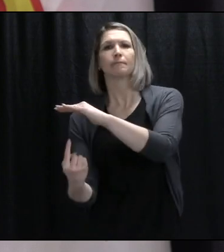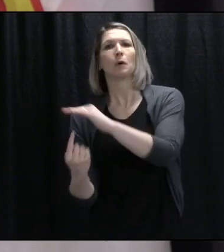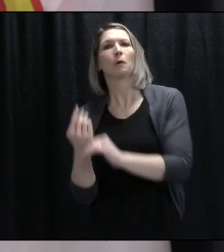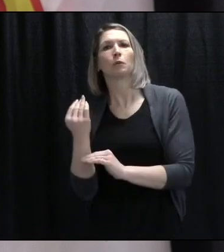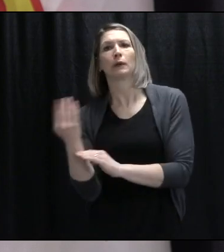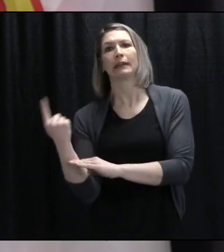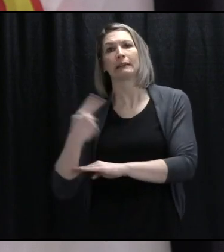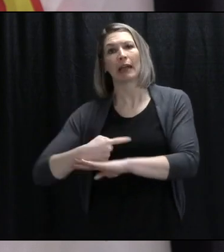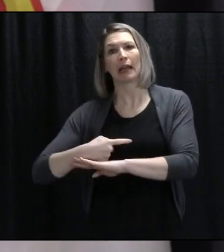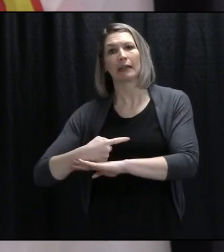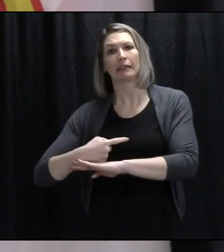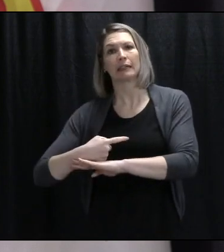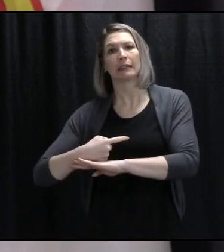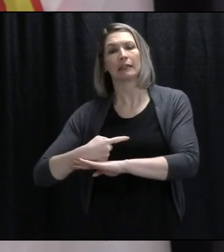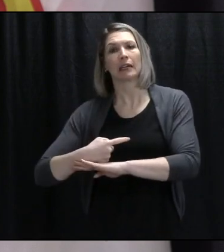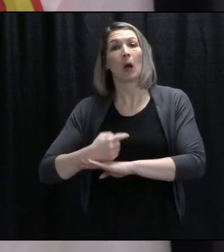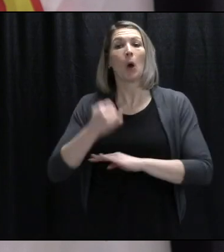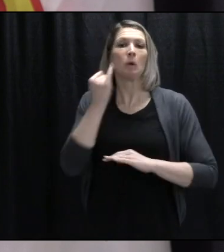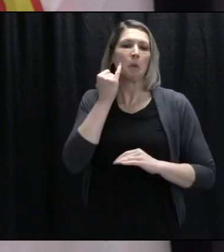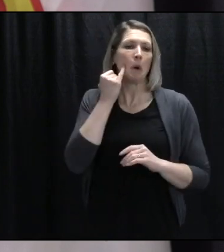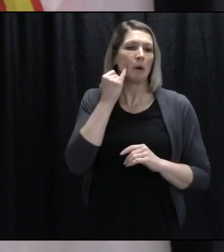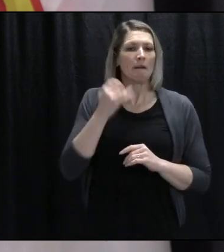Any symptoms, you cannot travel.